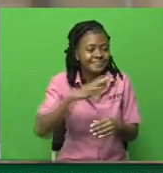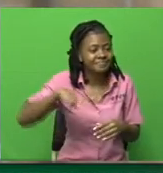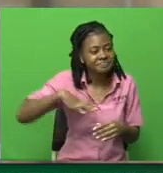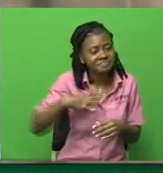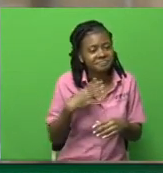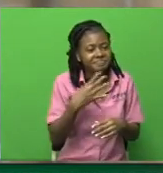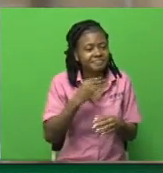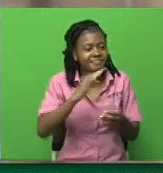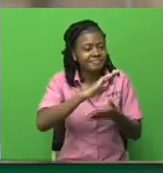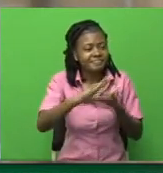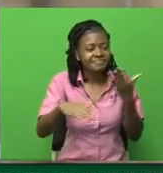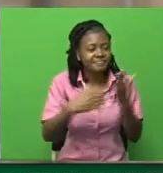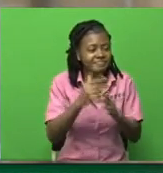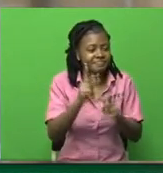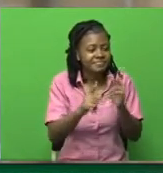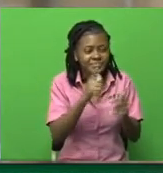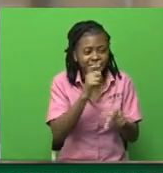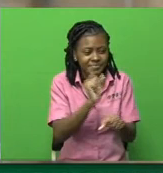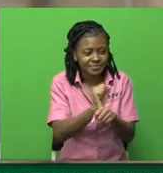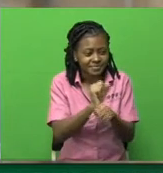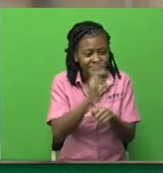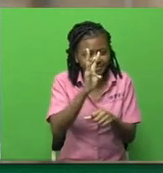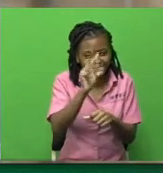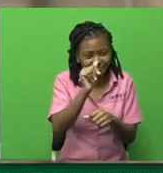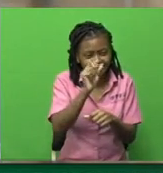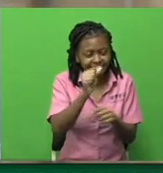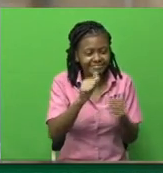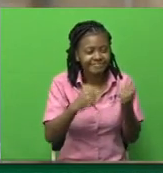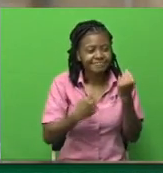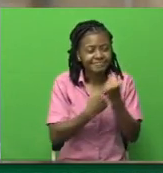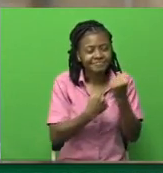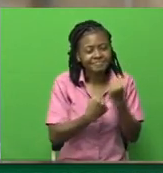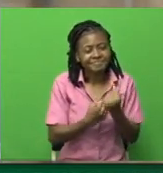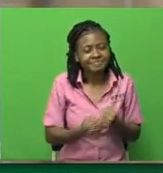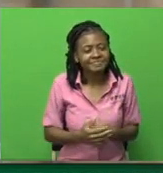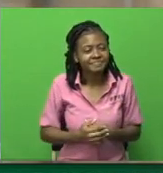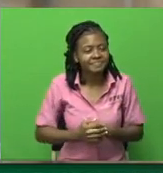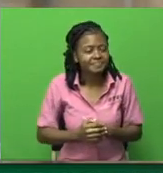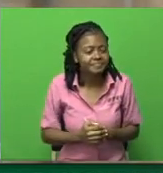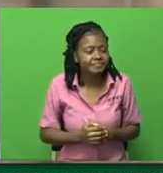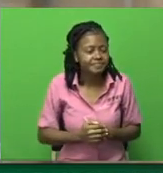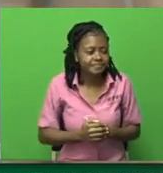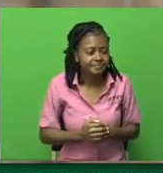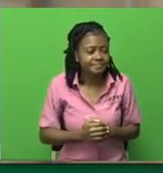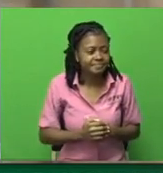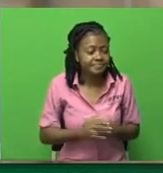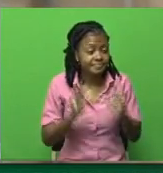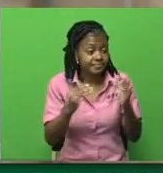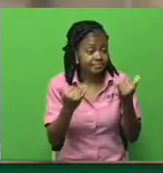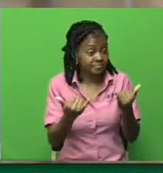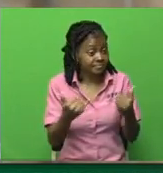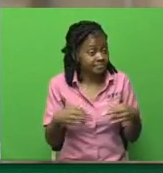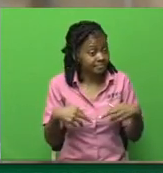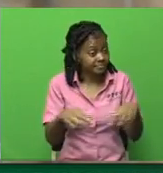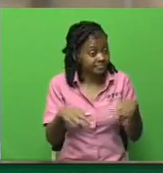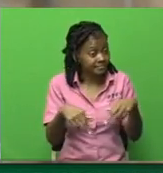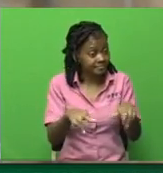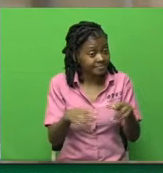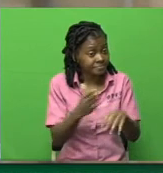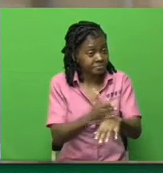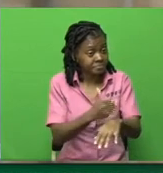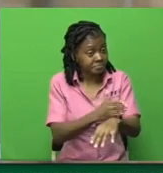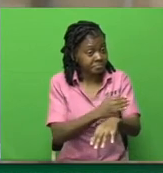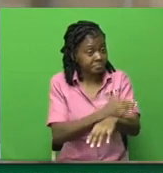in Wasa for the support that they are given in this regard with respect to Road improvements we have